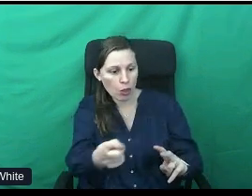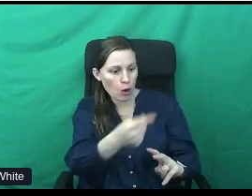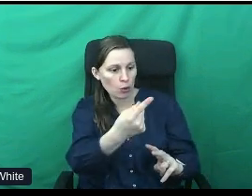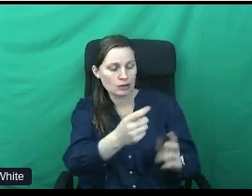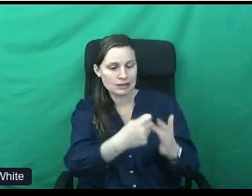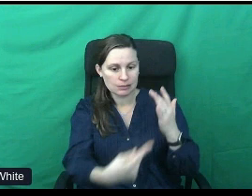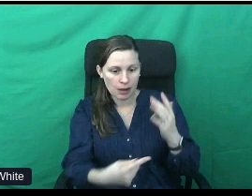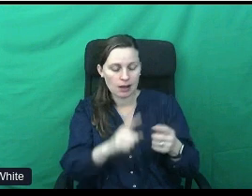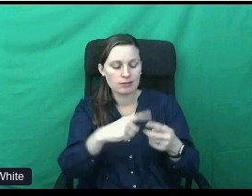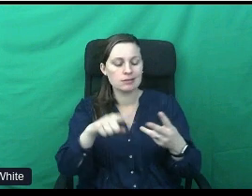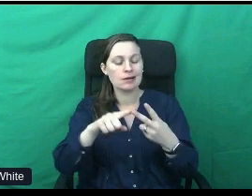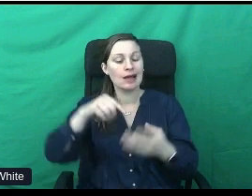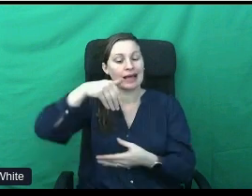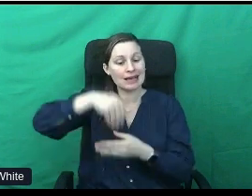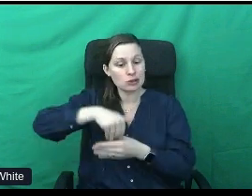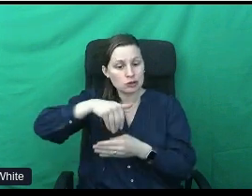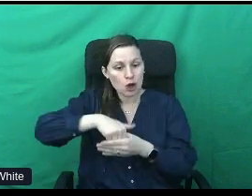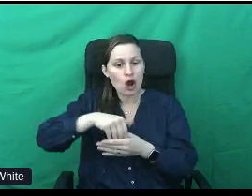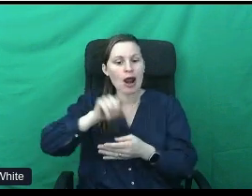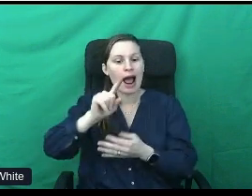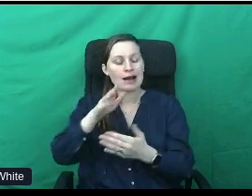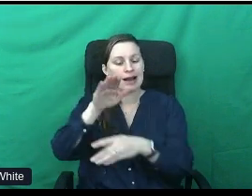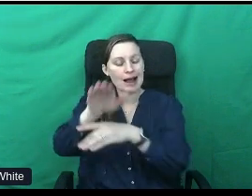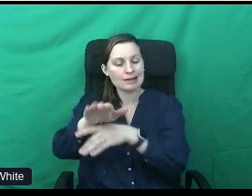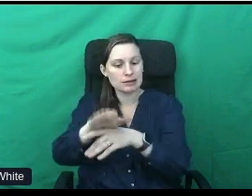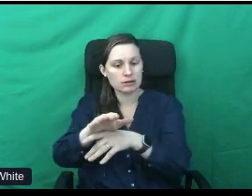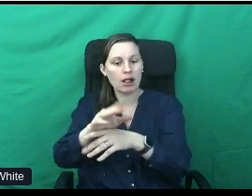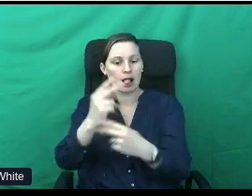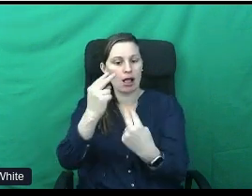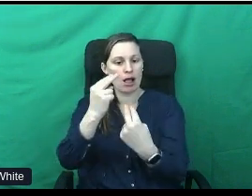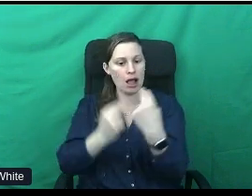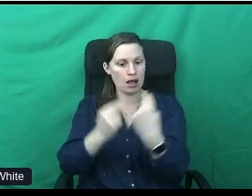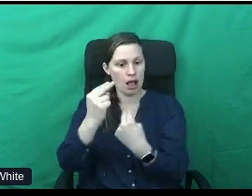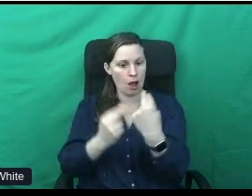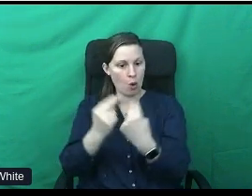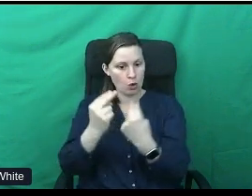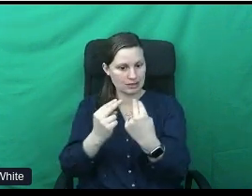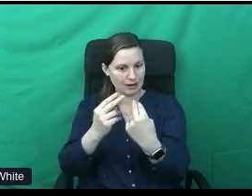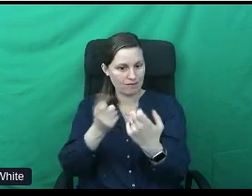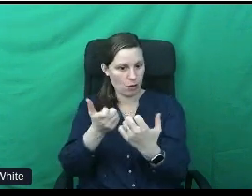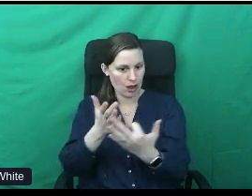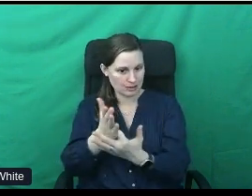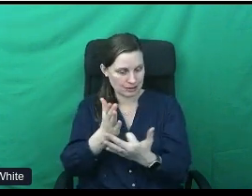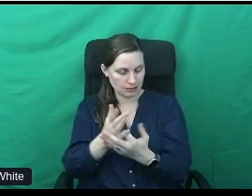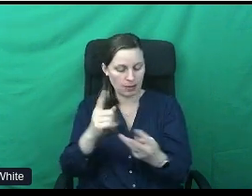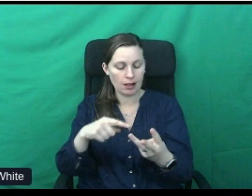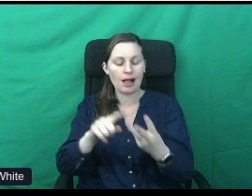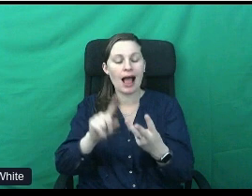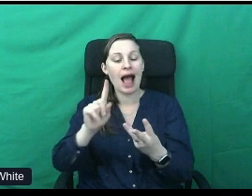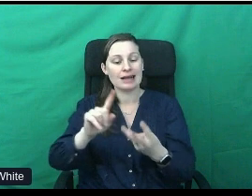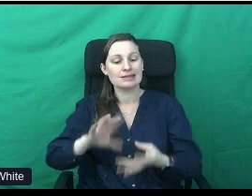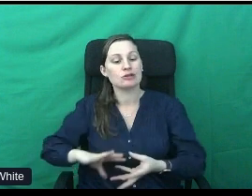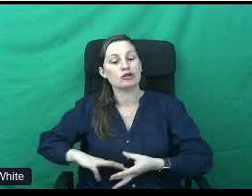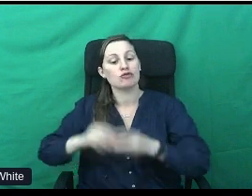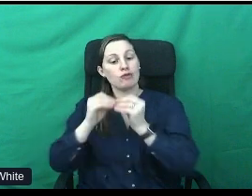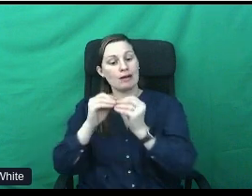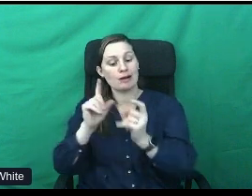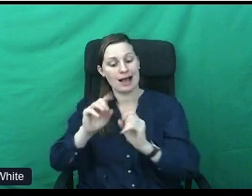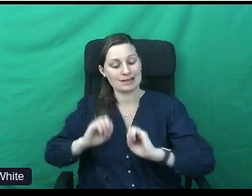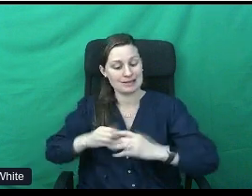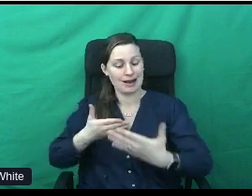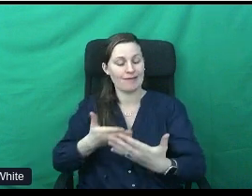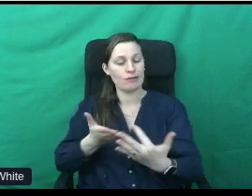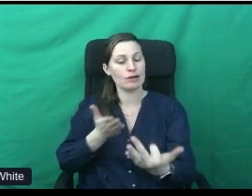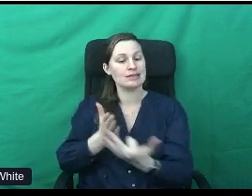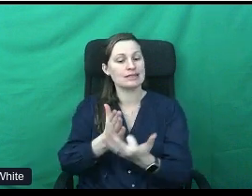several internal and external accessibility audits, more than I can count, and the creation and delivery of accessibility